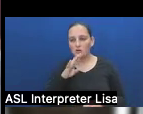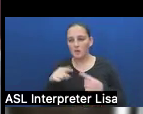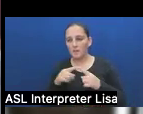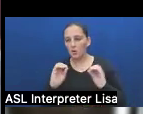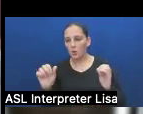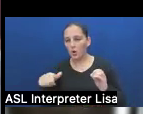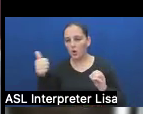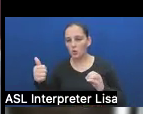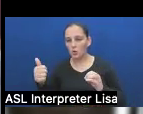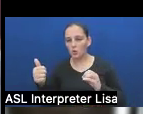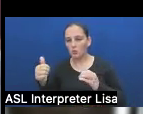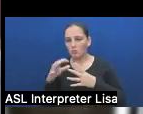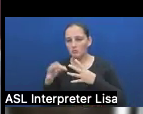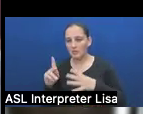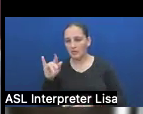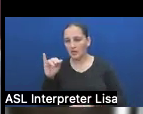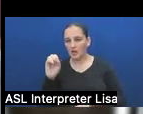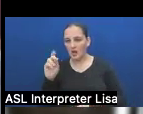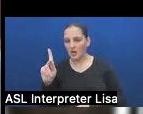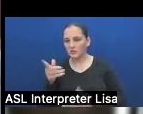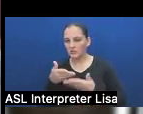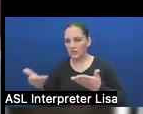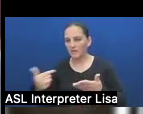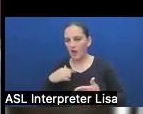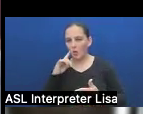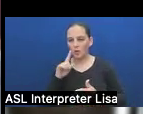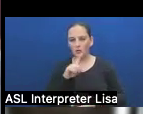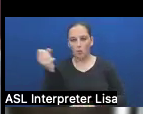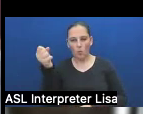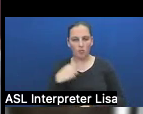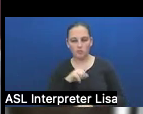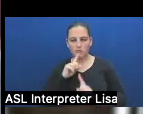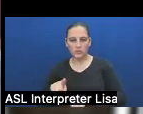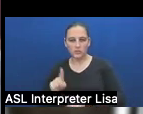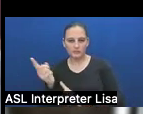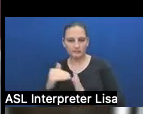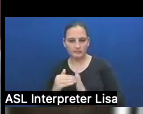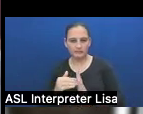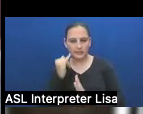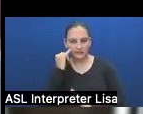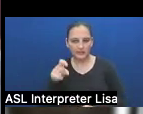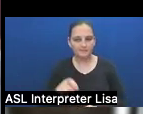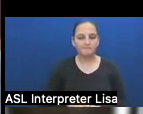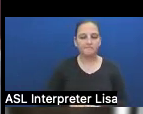means kiosk stuff in a minute, if we need to go back that way, if we need to cover that again.